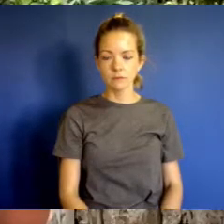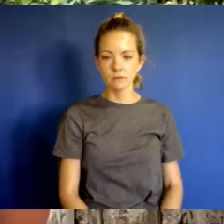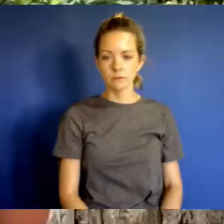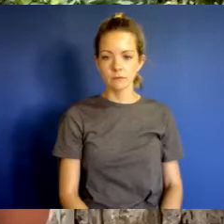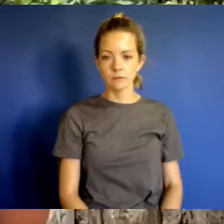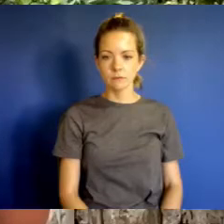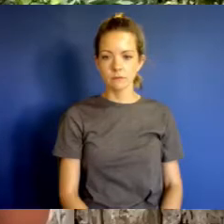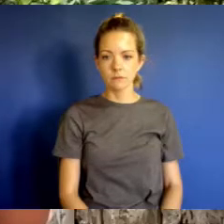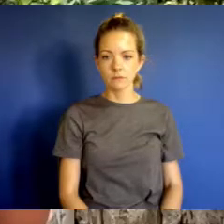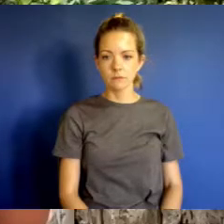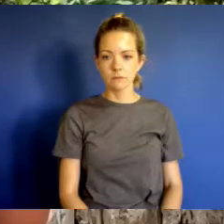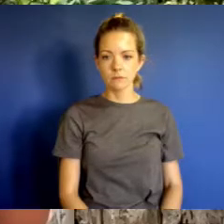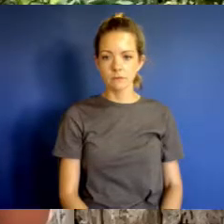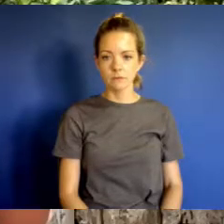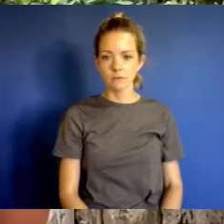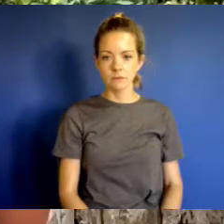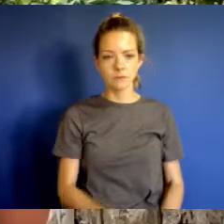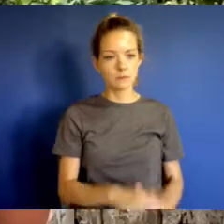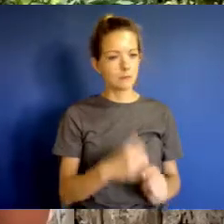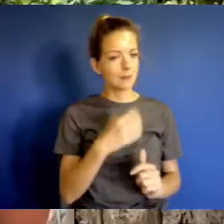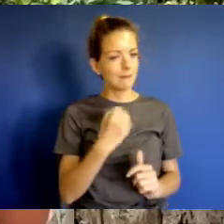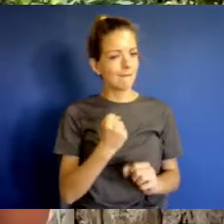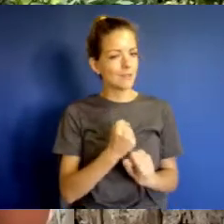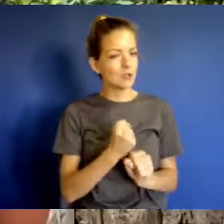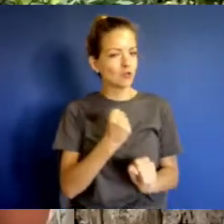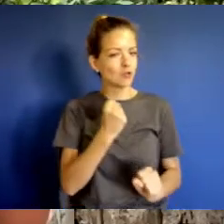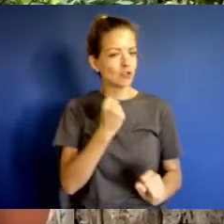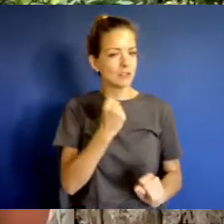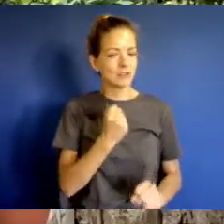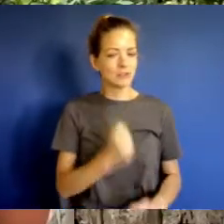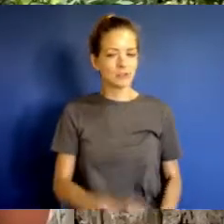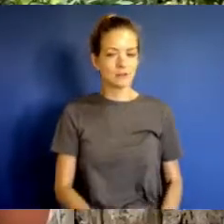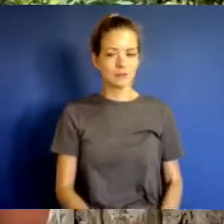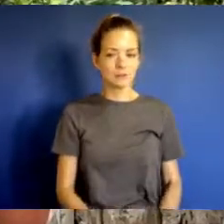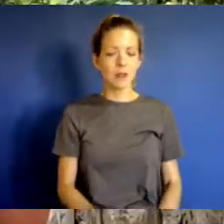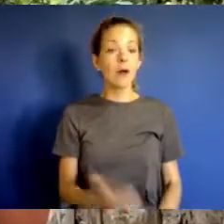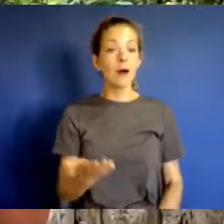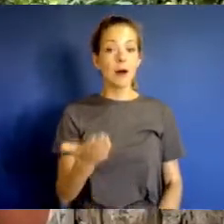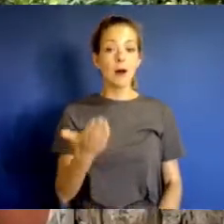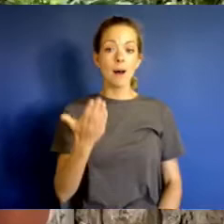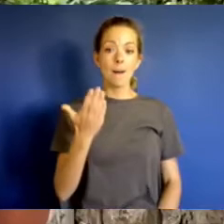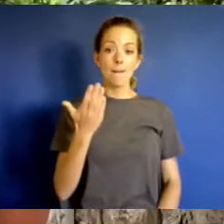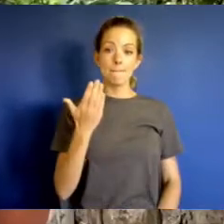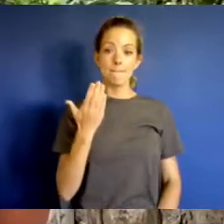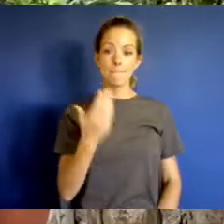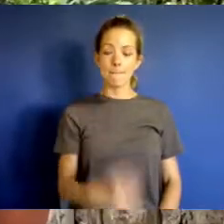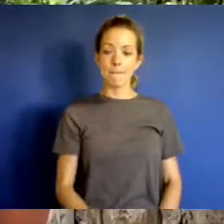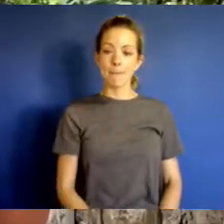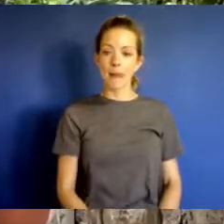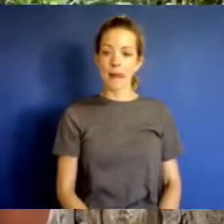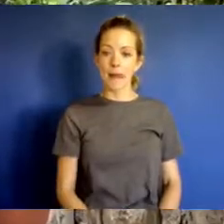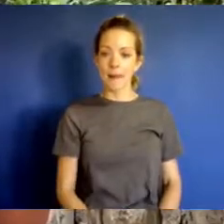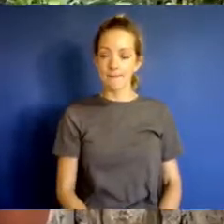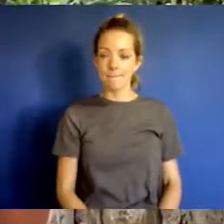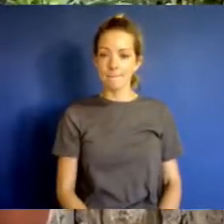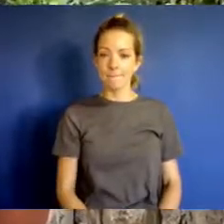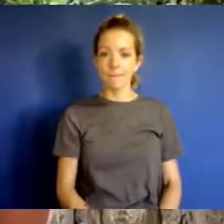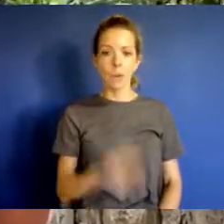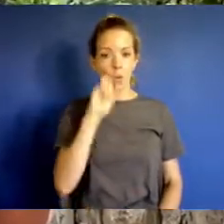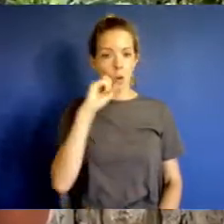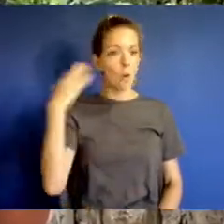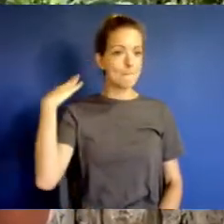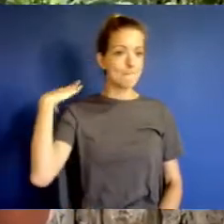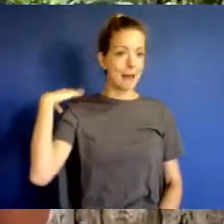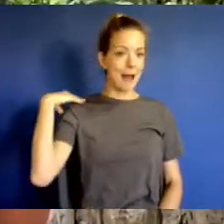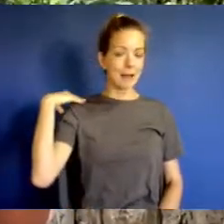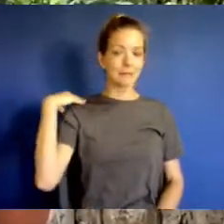And have a little stretch. Then we're going to come up. We're going to come onto our back, okay, our